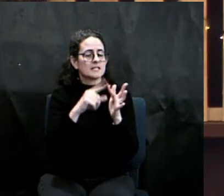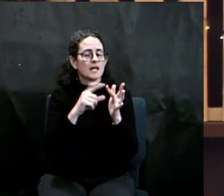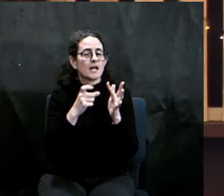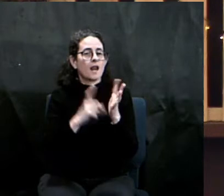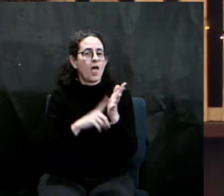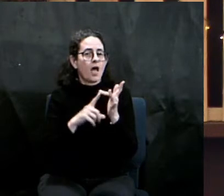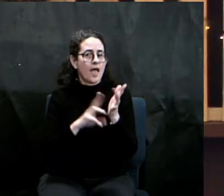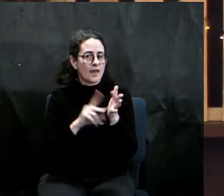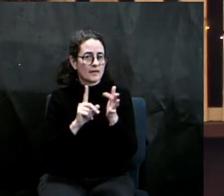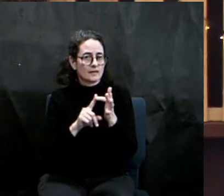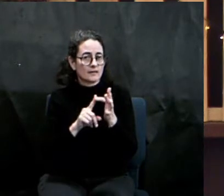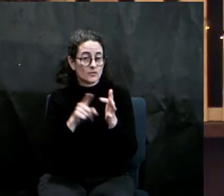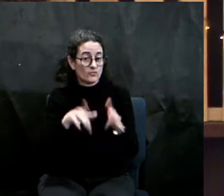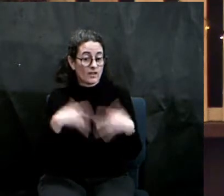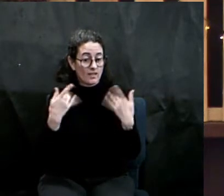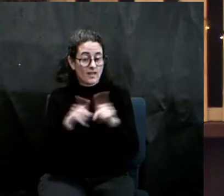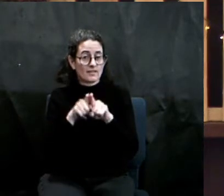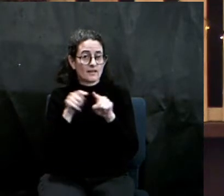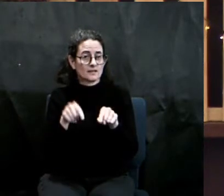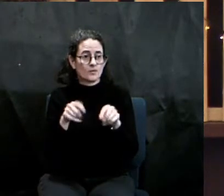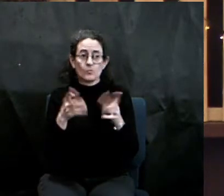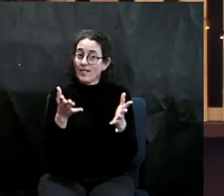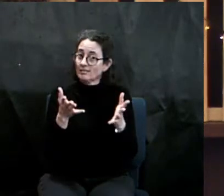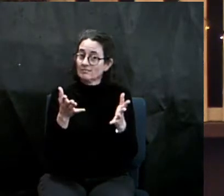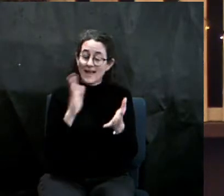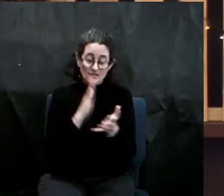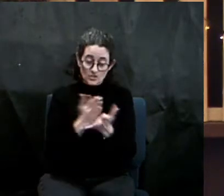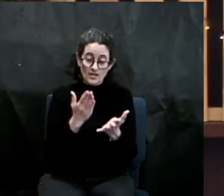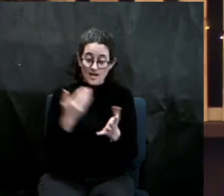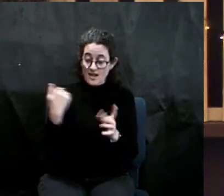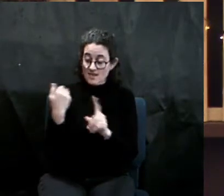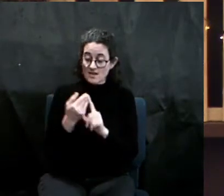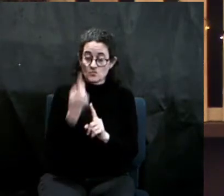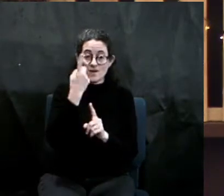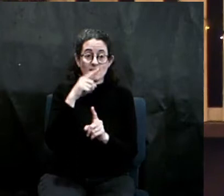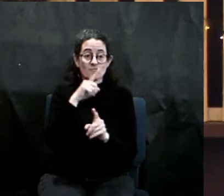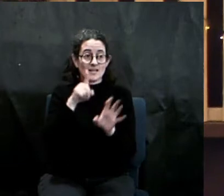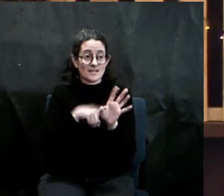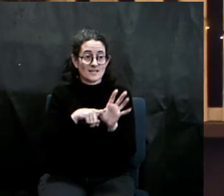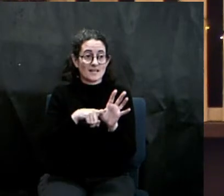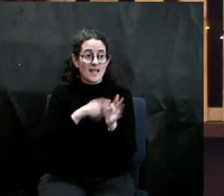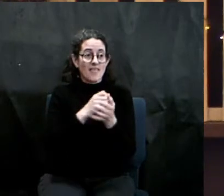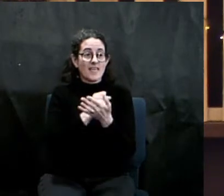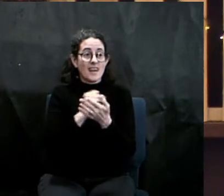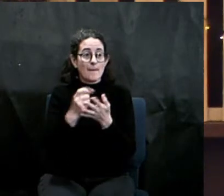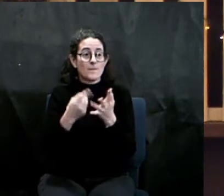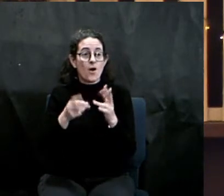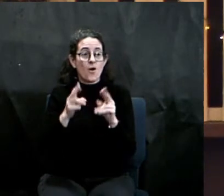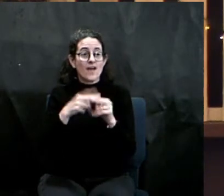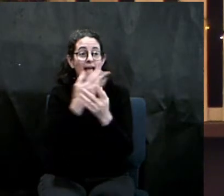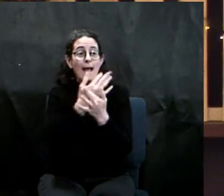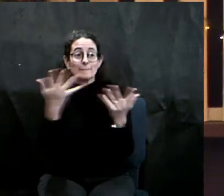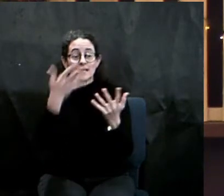Well, did you know that in the last 100 years, the number of Christians in the world has nearly quadrupled?